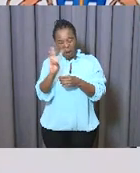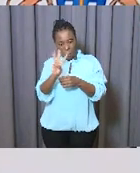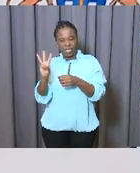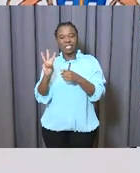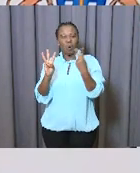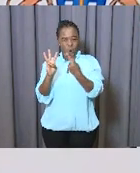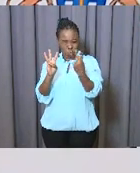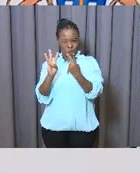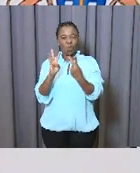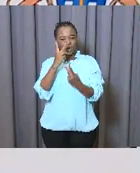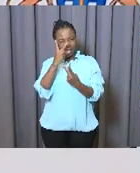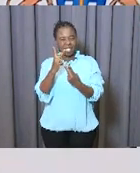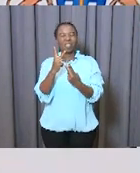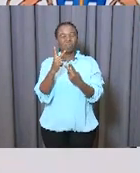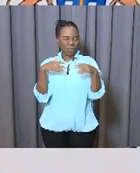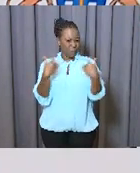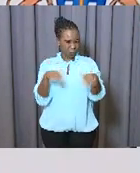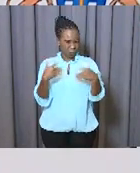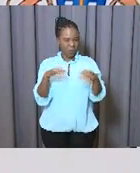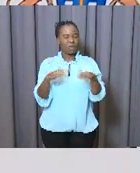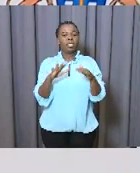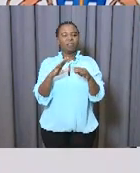activity of cases that are coming in there.